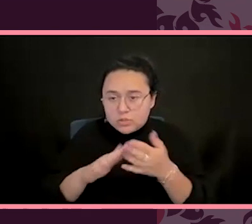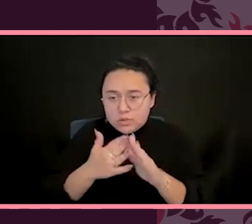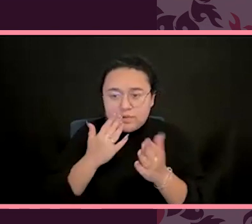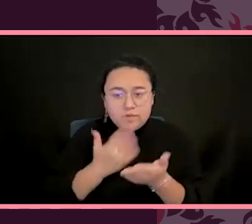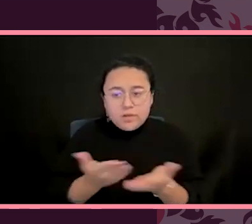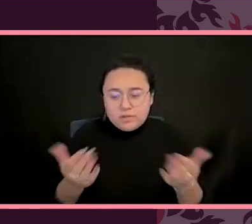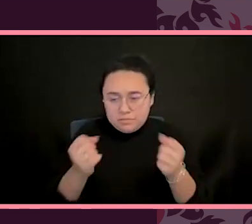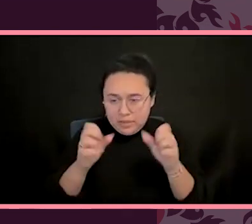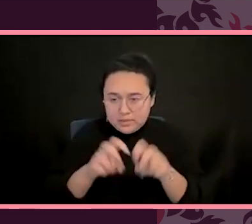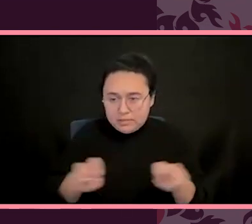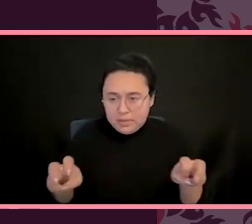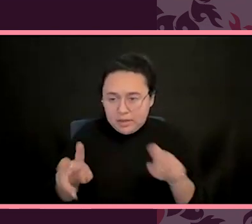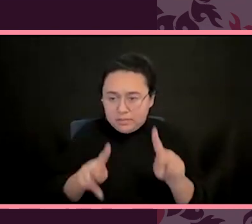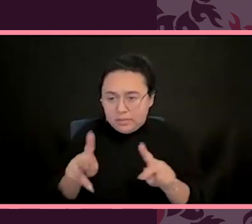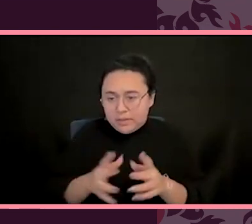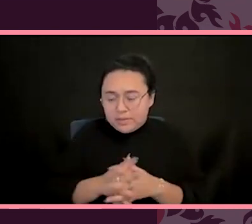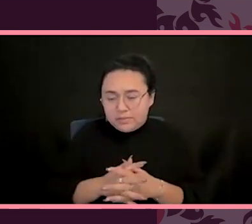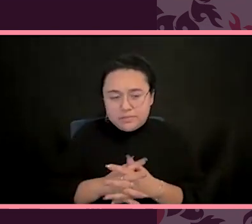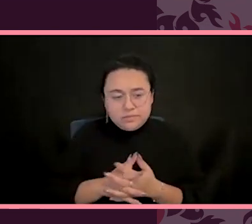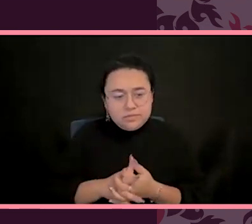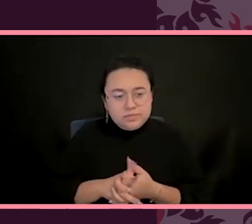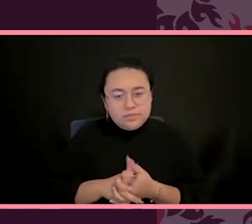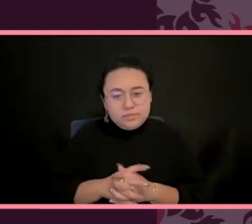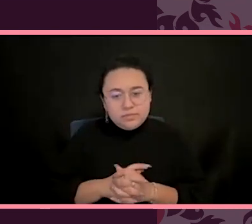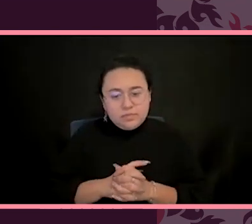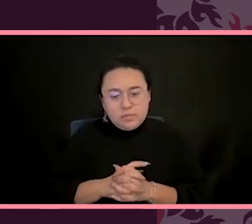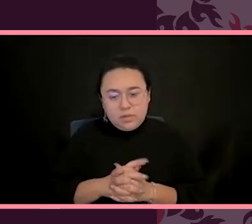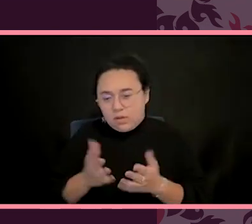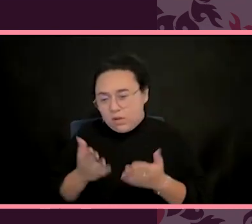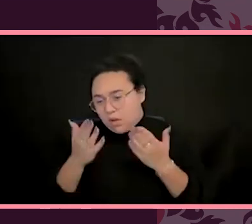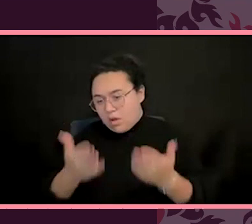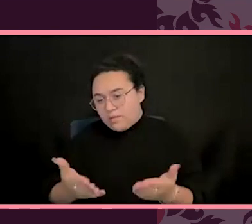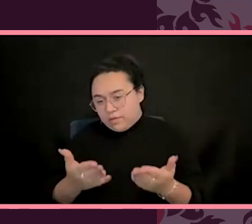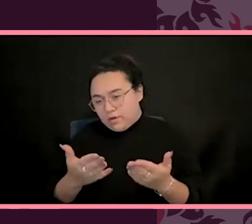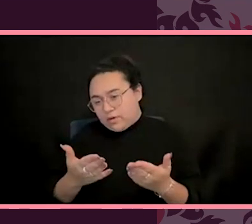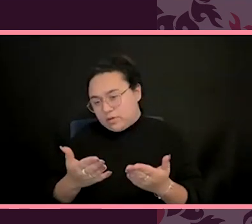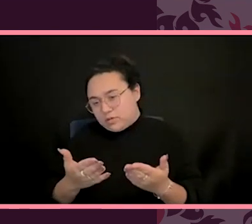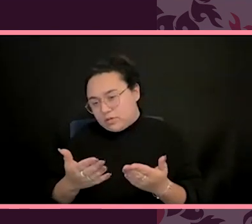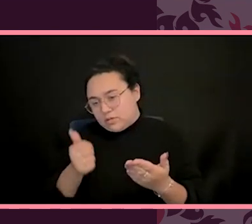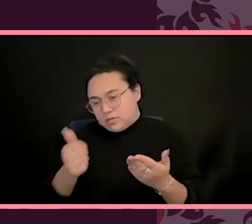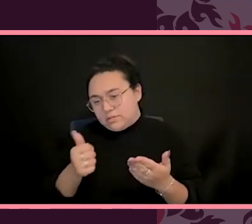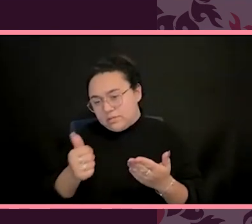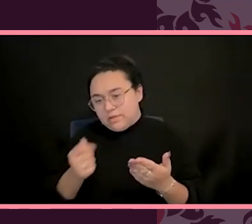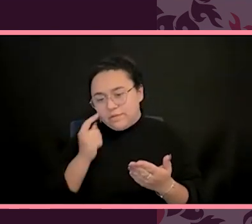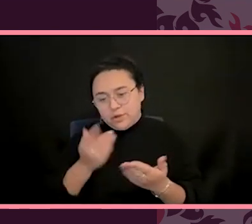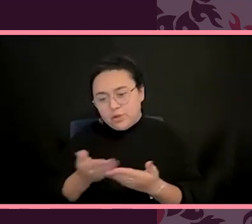this amazing panel who's offered themselves to you